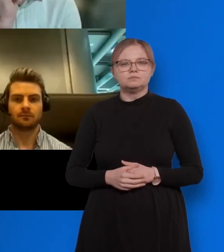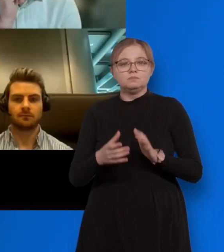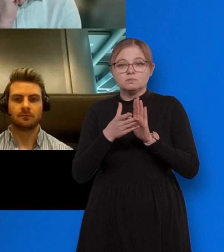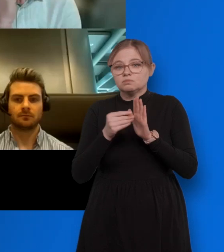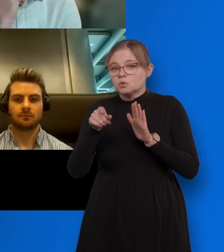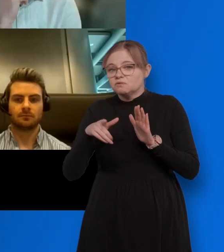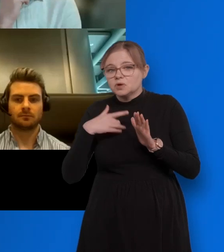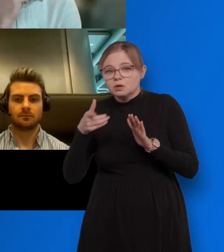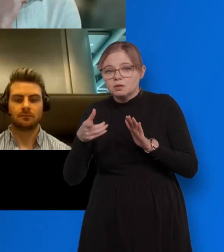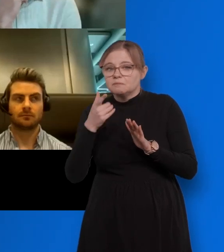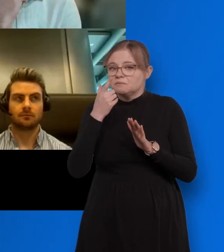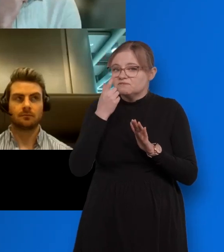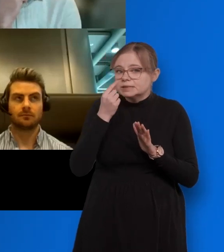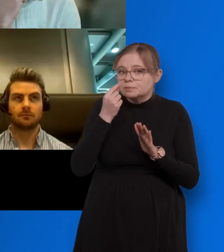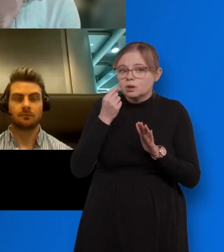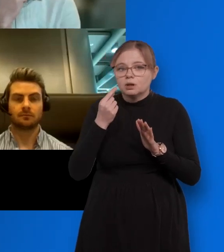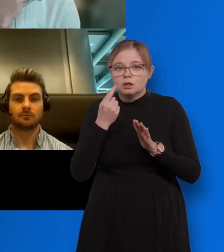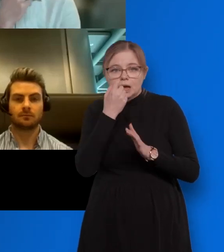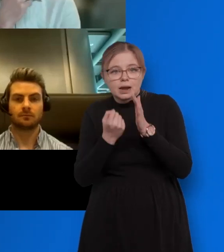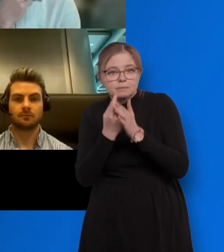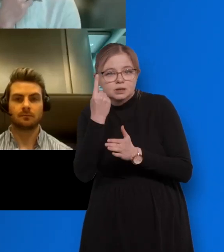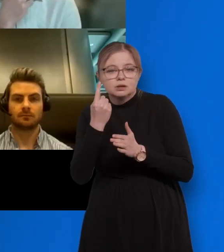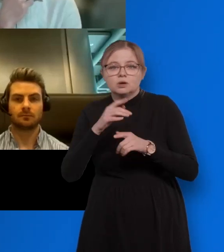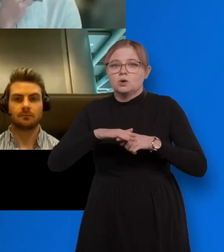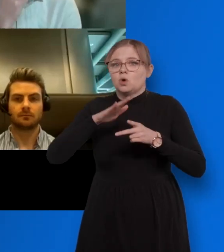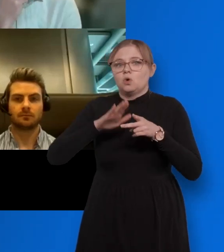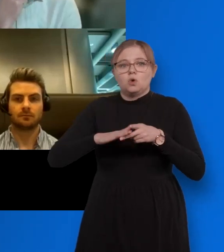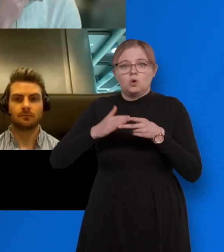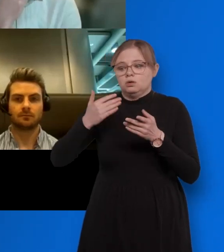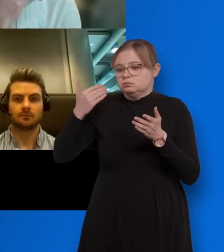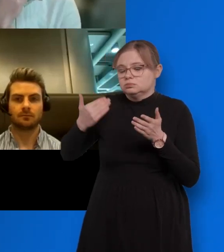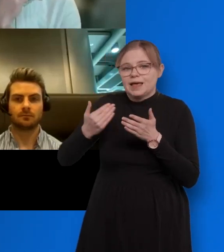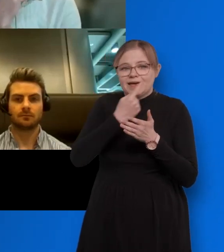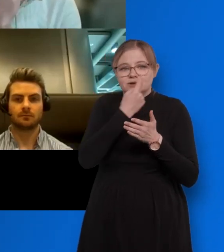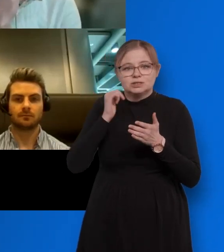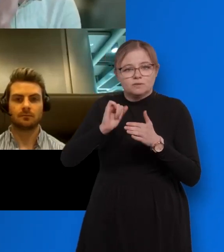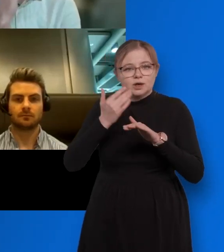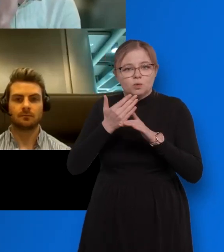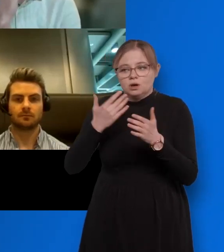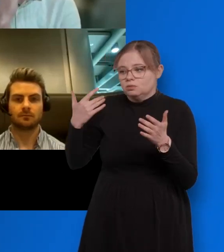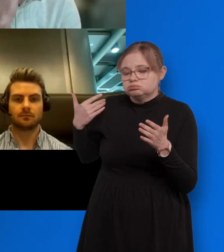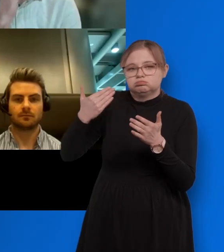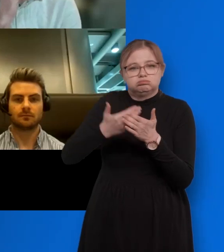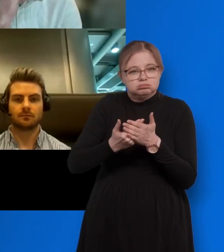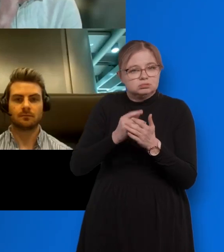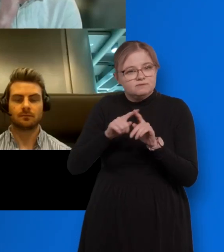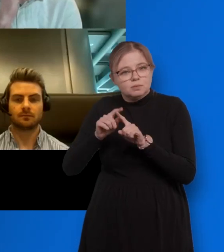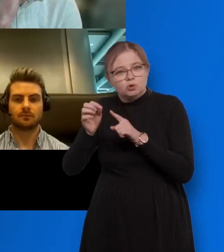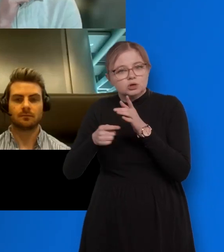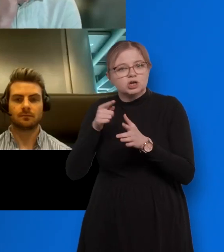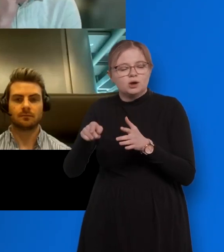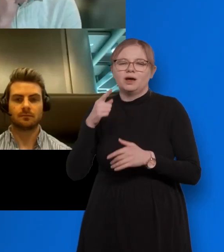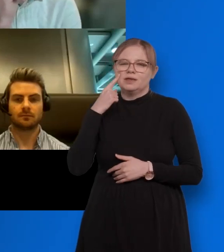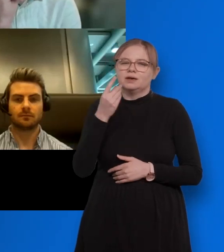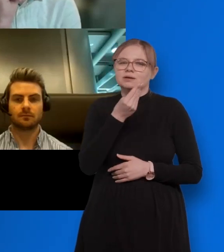feasibility or, if you will, track record as evidence of being able to carry out that specific project. I think that there are